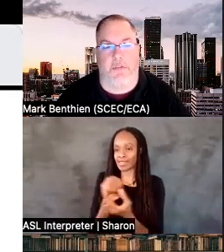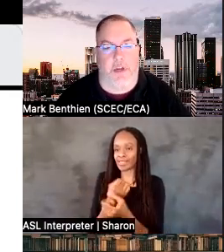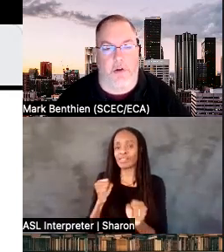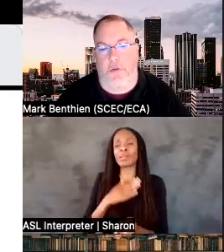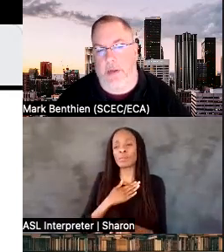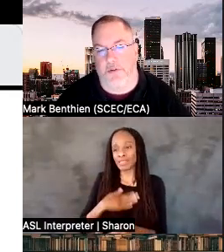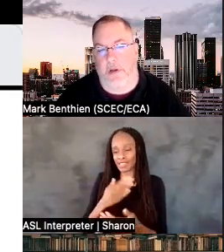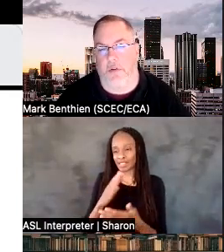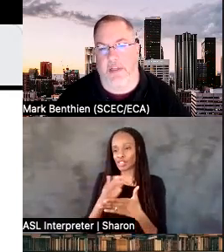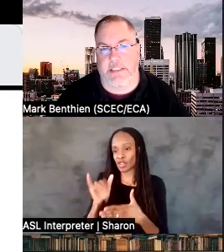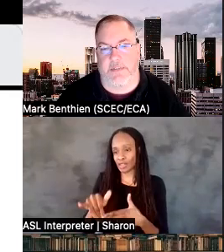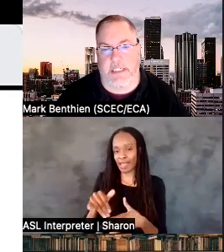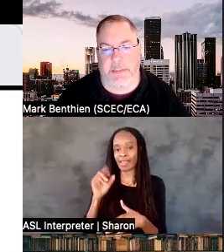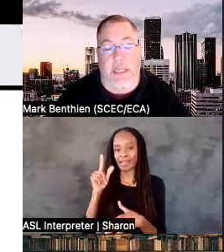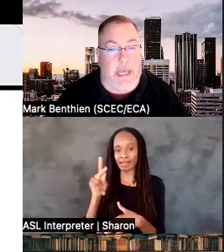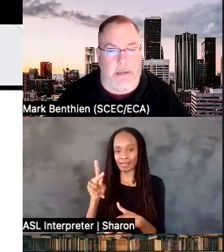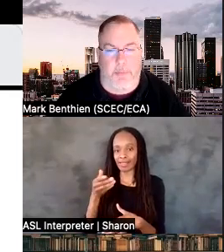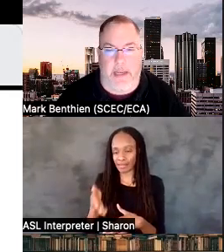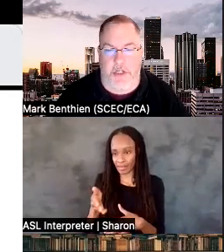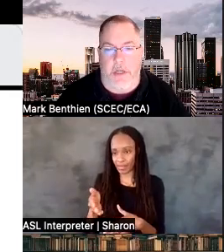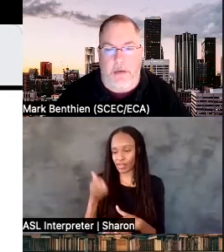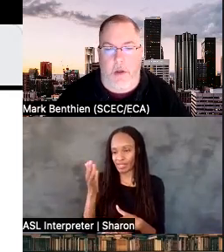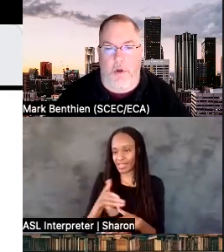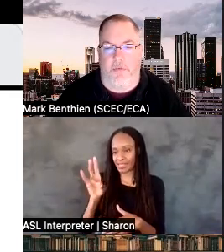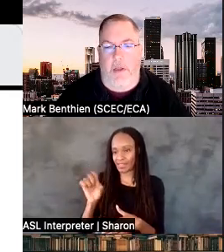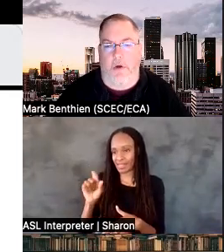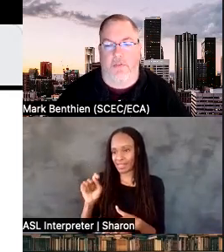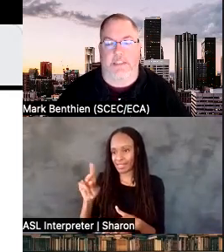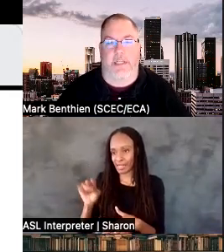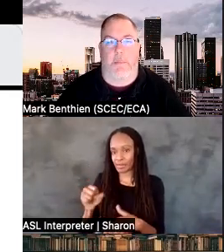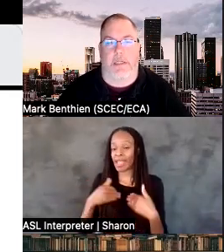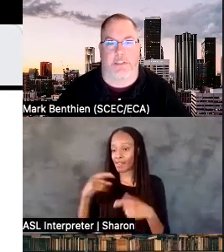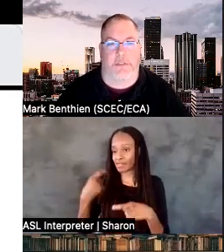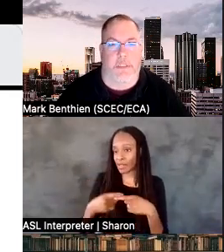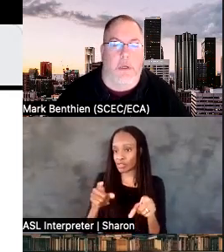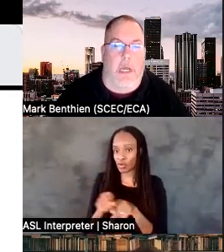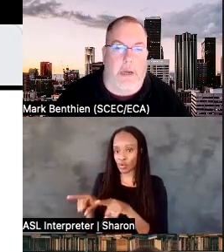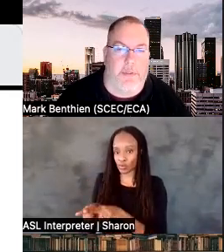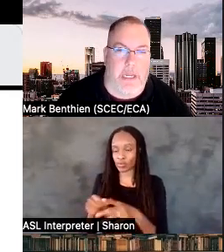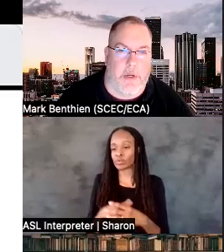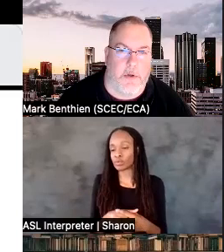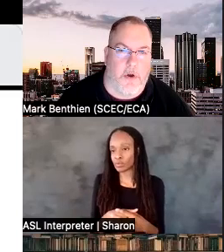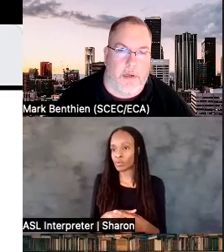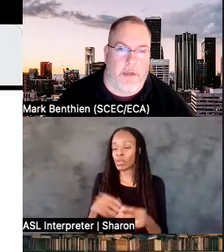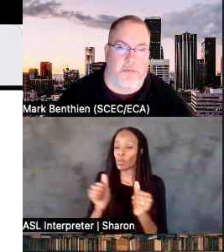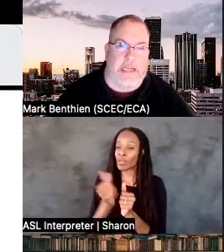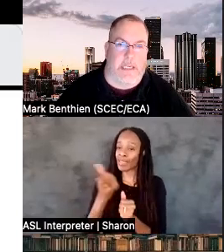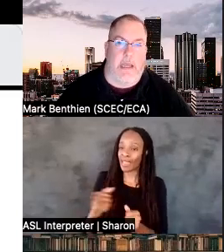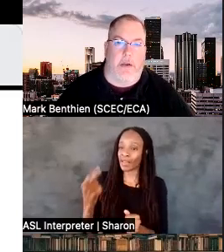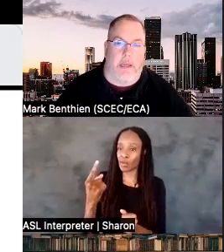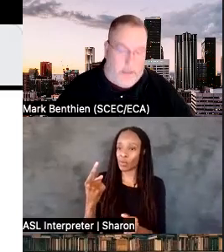and the links here, earthquakecountry.org/7steps, and in Spanish, terremotos.org/siete pasos. With anyone who